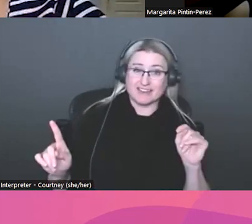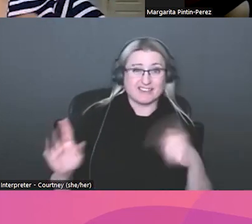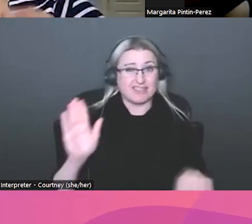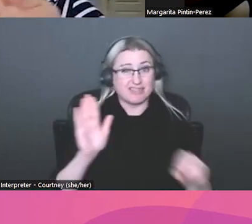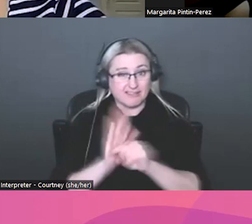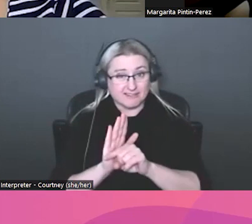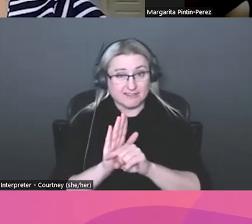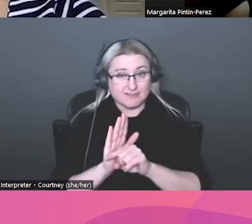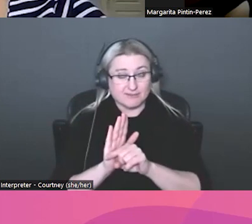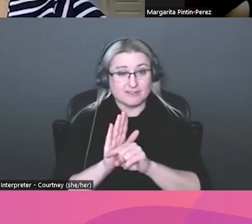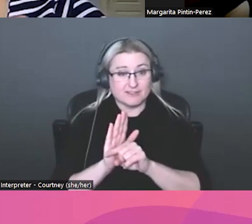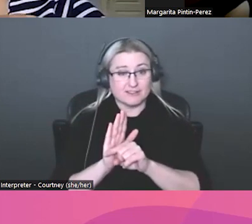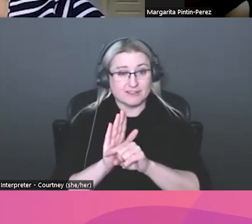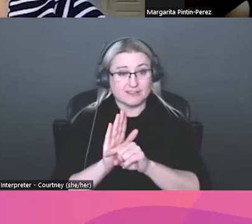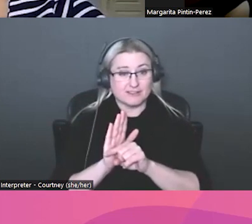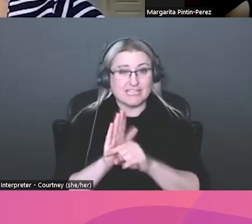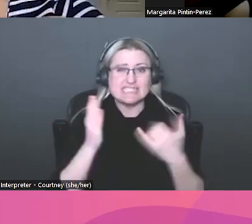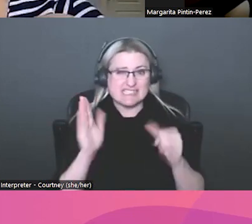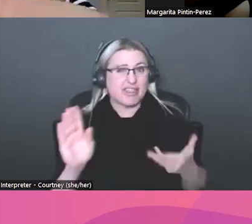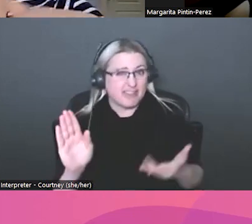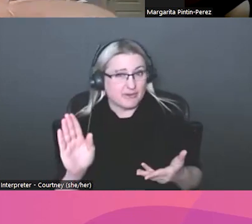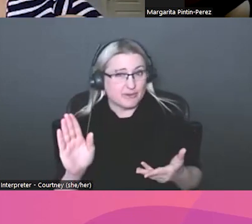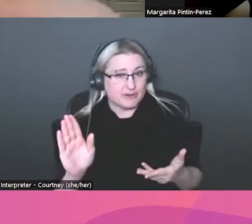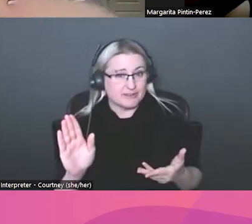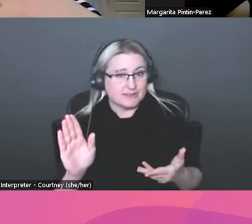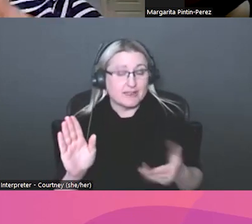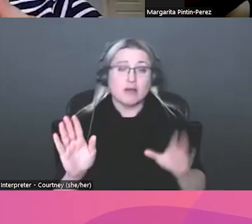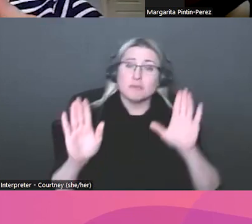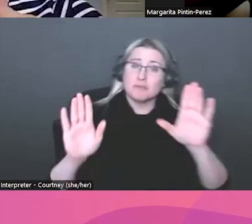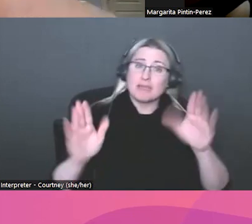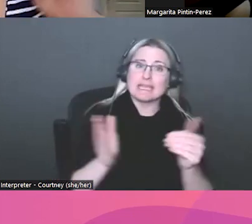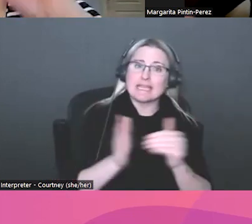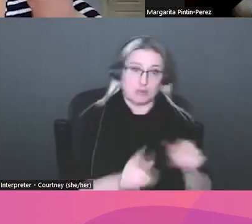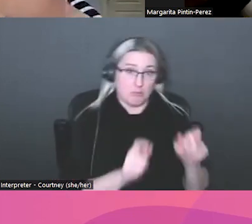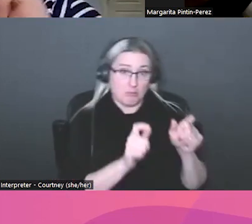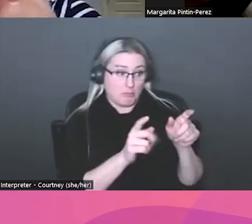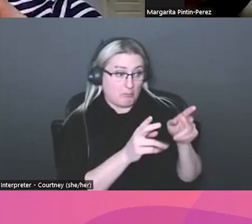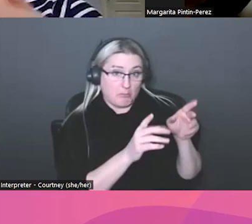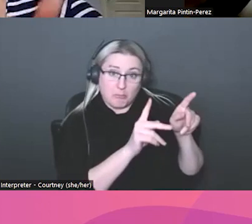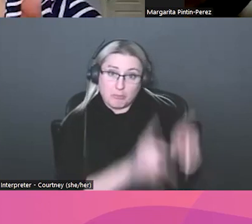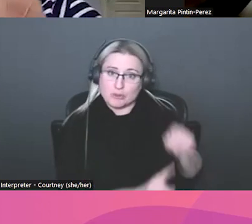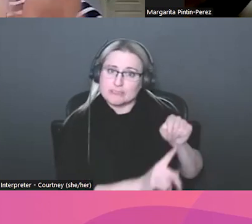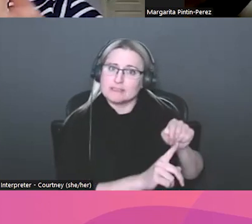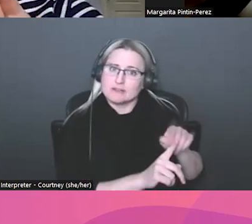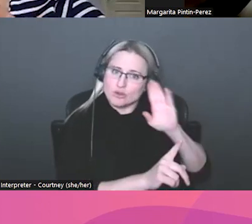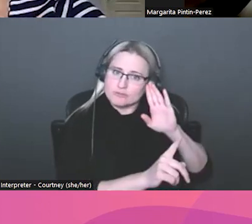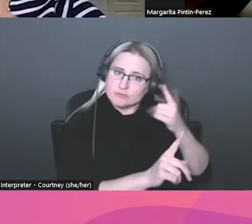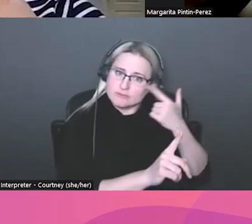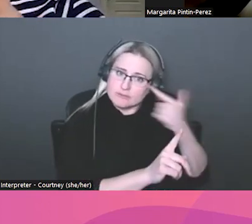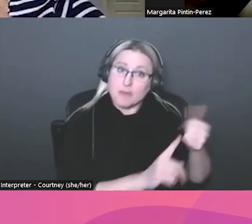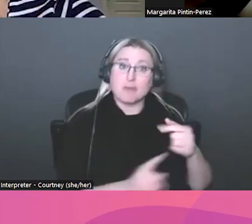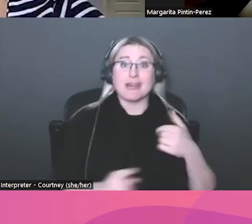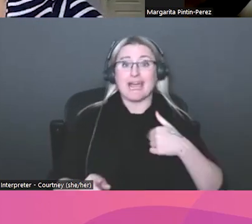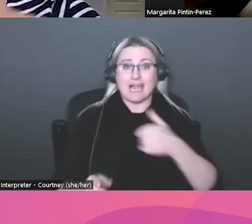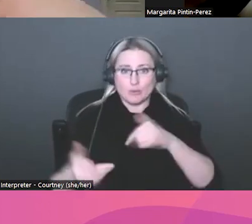negative connotation is there, right? So we're kind of saying like it's up to the person, but within our larger spaces of fat study scholarship,